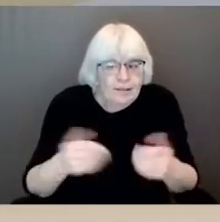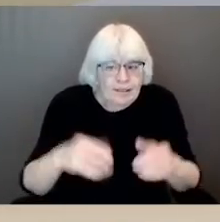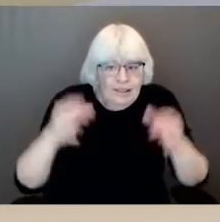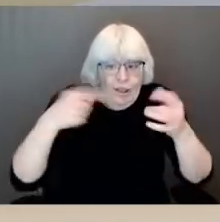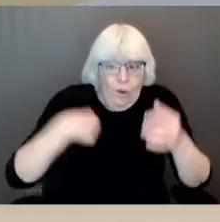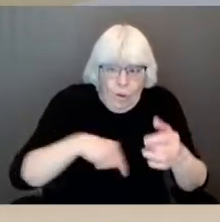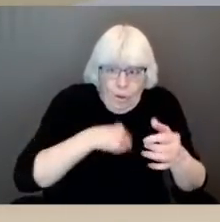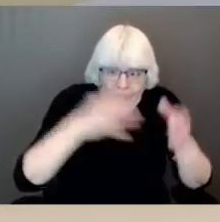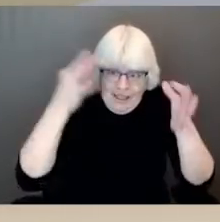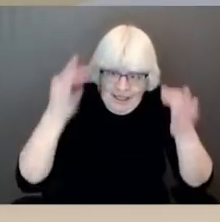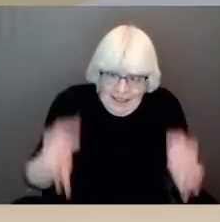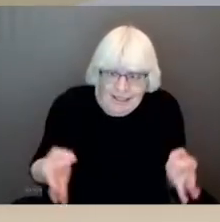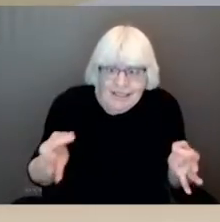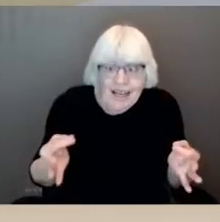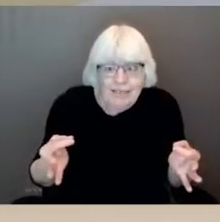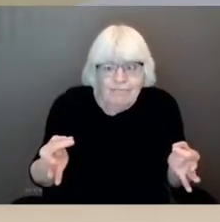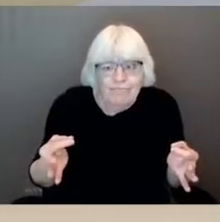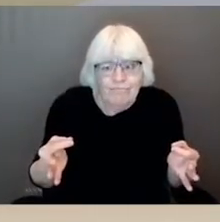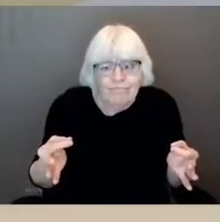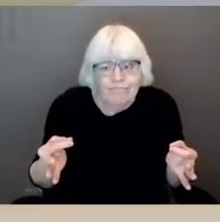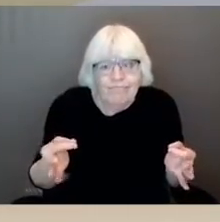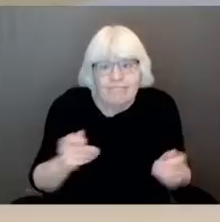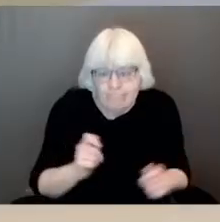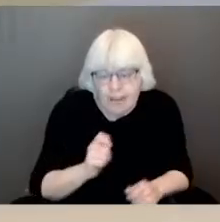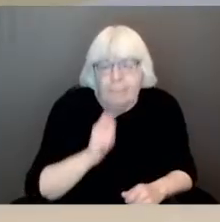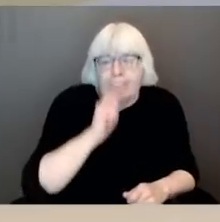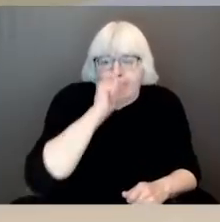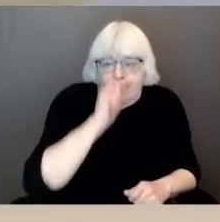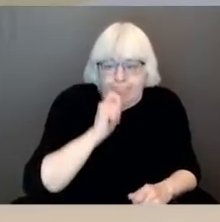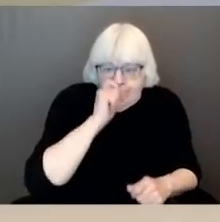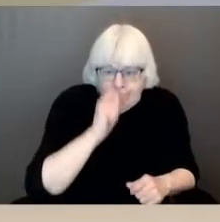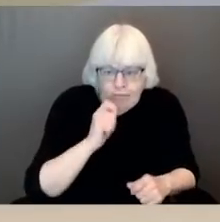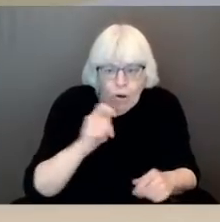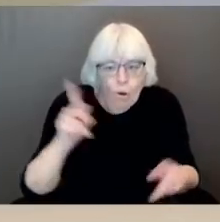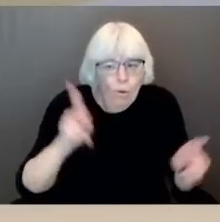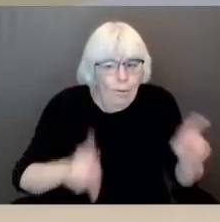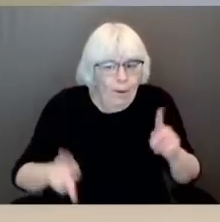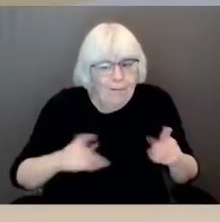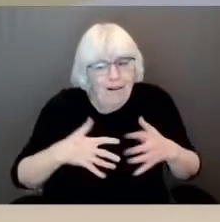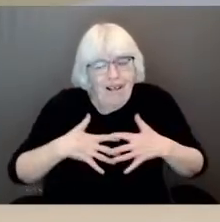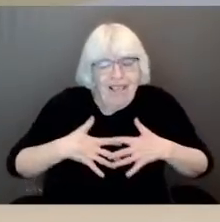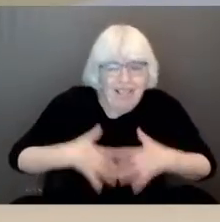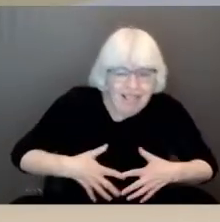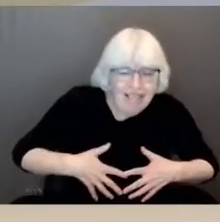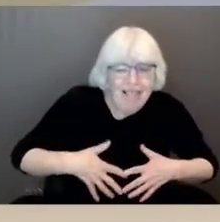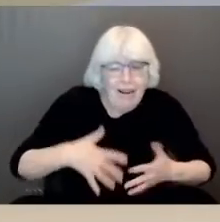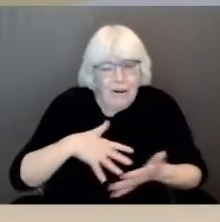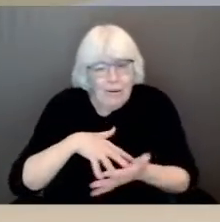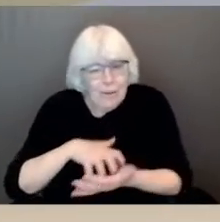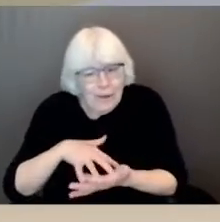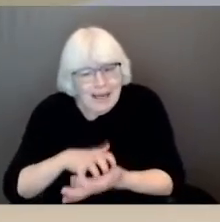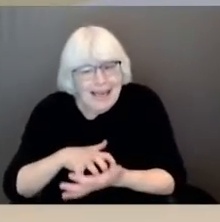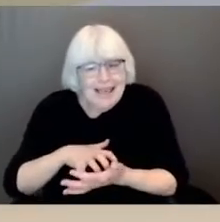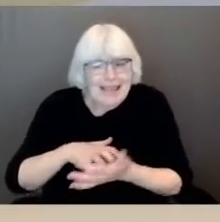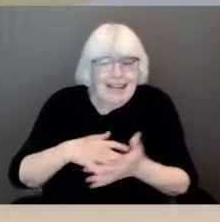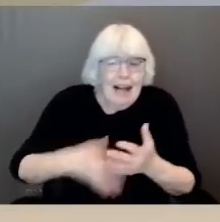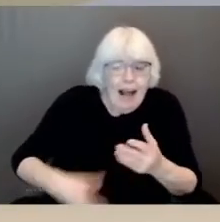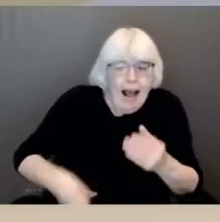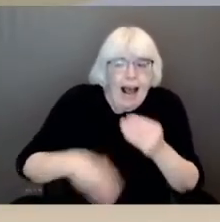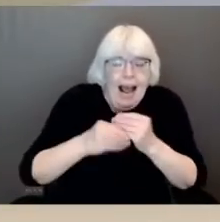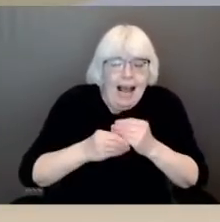approach, and we are confident that it will be one more layer in order to protect vulnerable groups in our